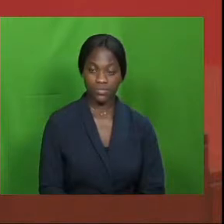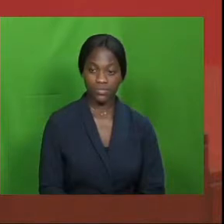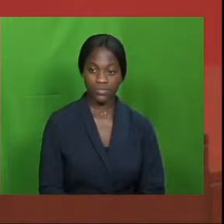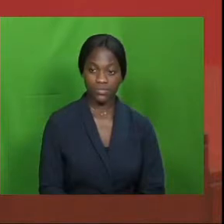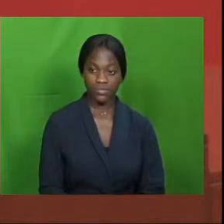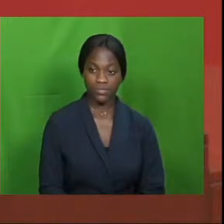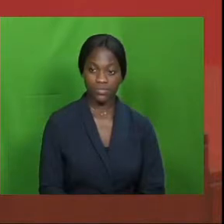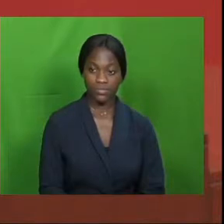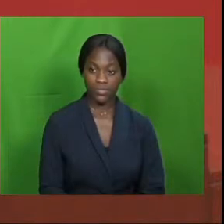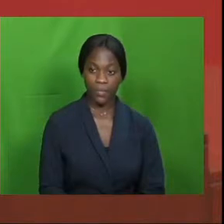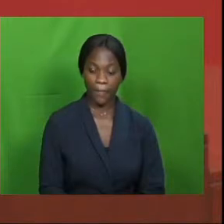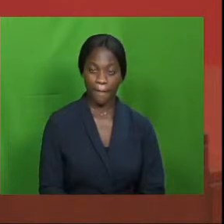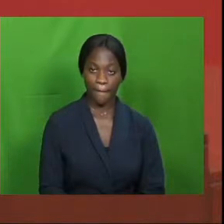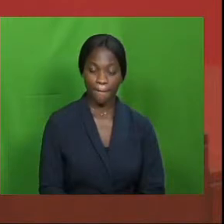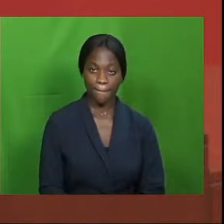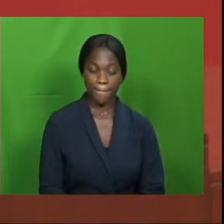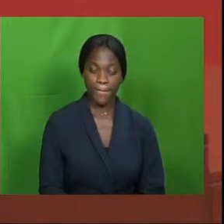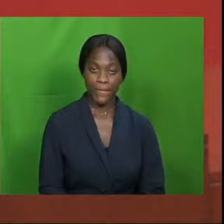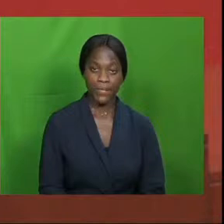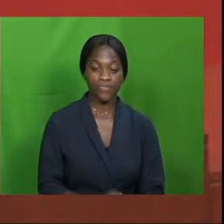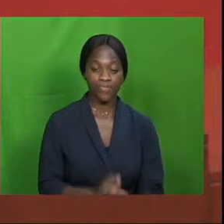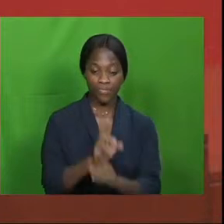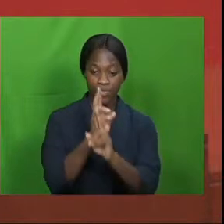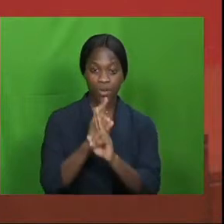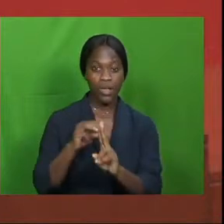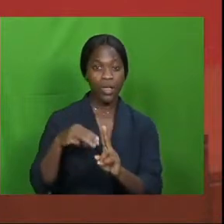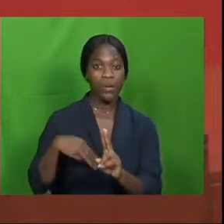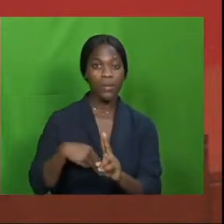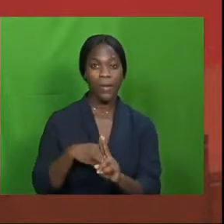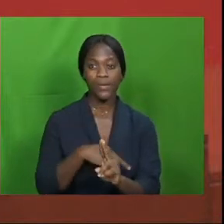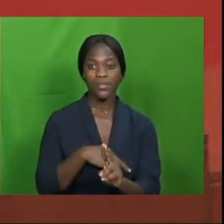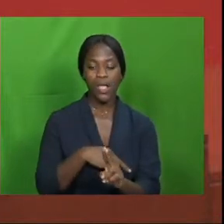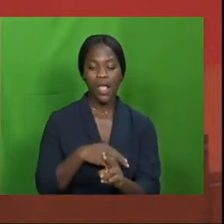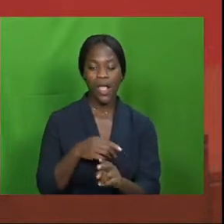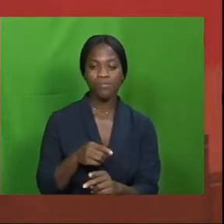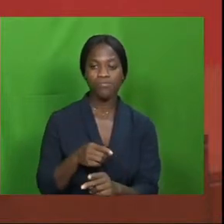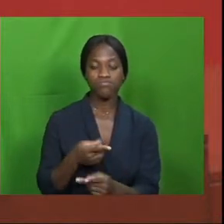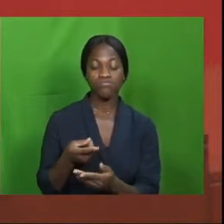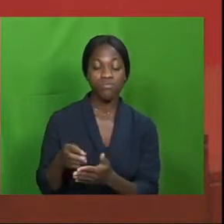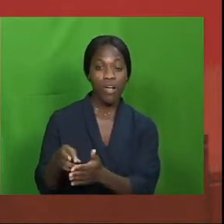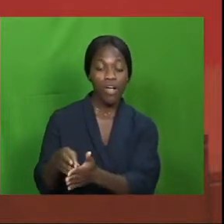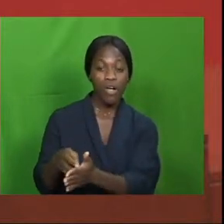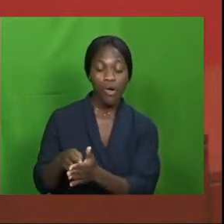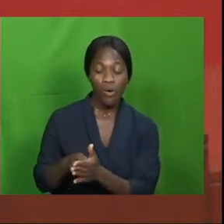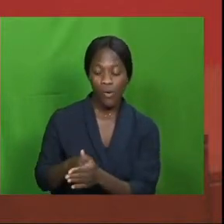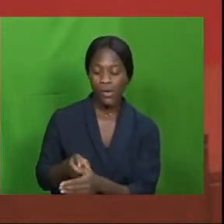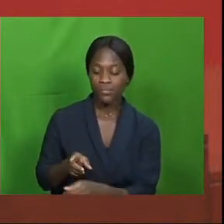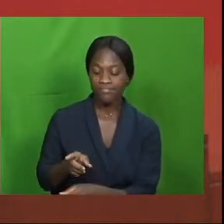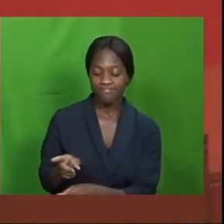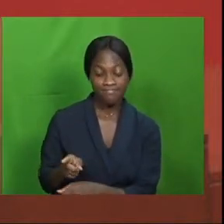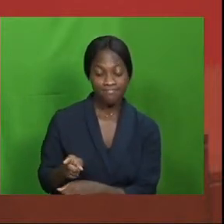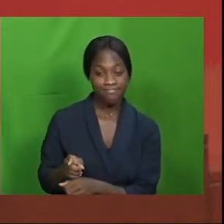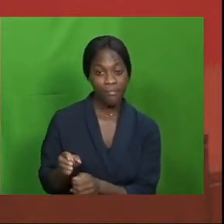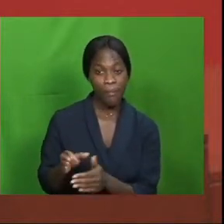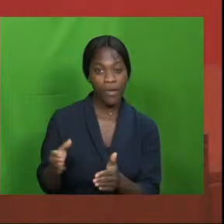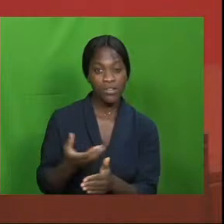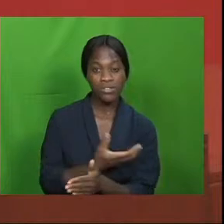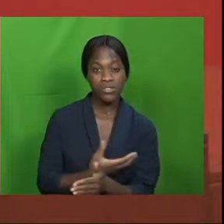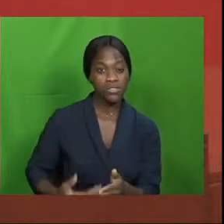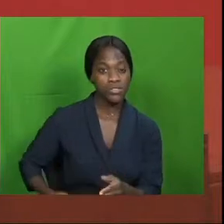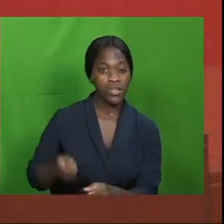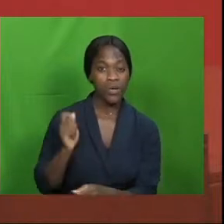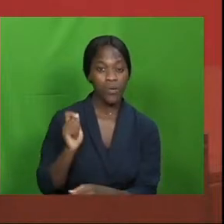Honorable members, there is a request from the Majority Chief for us to